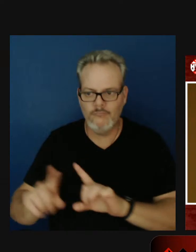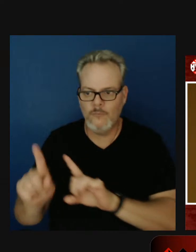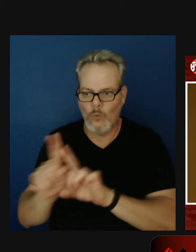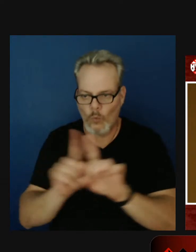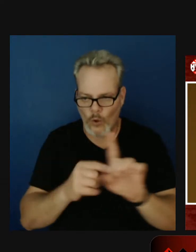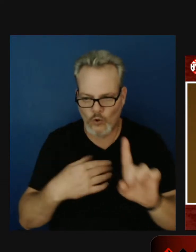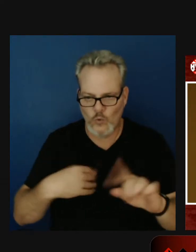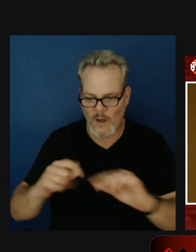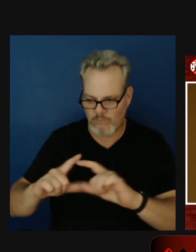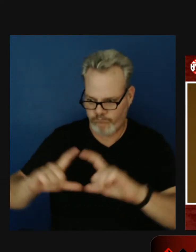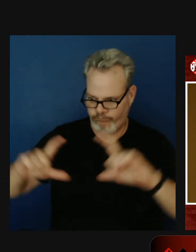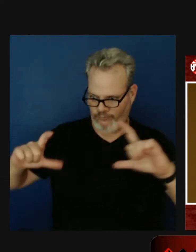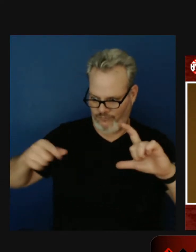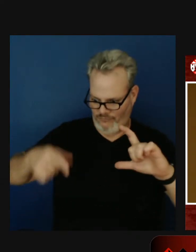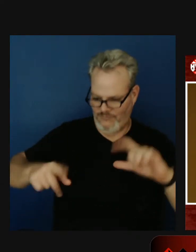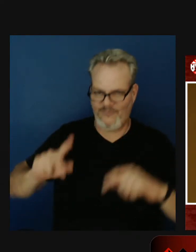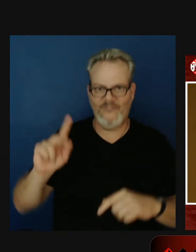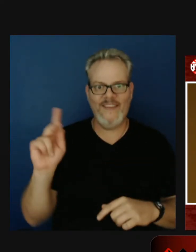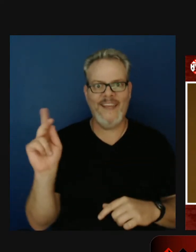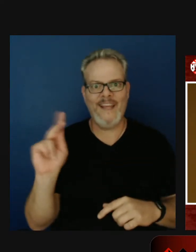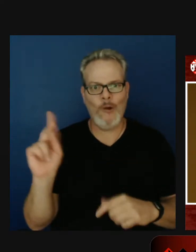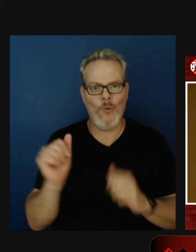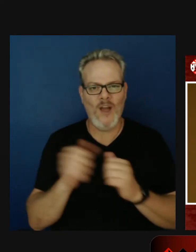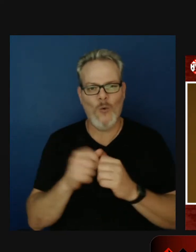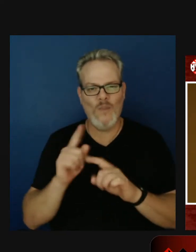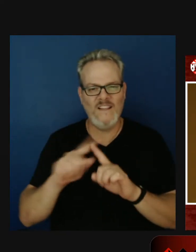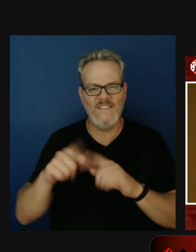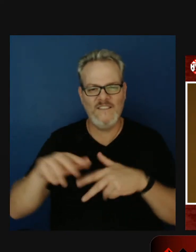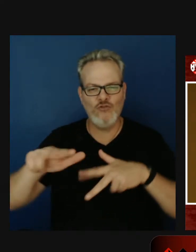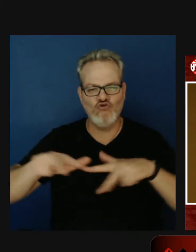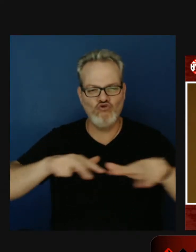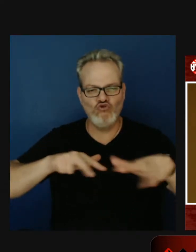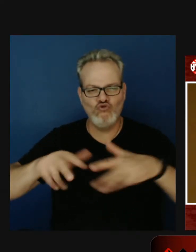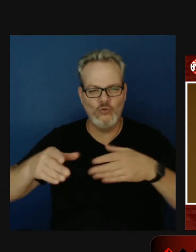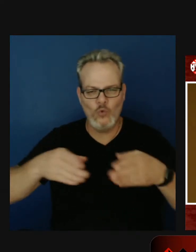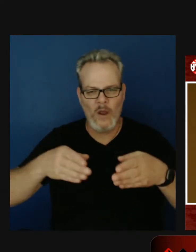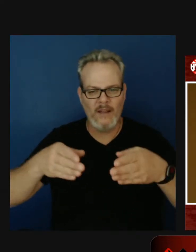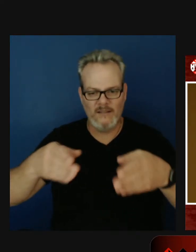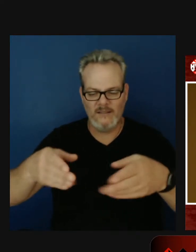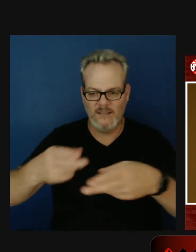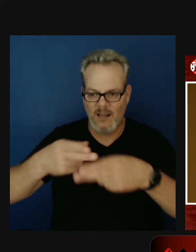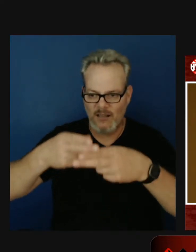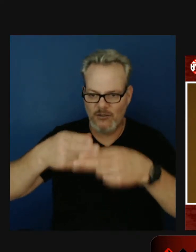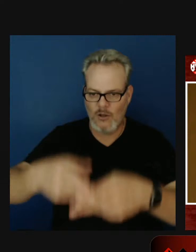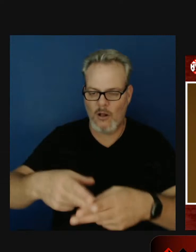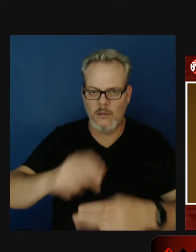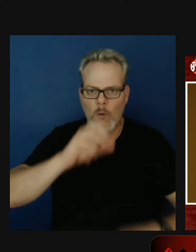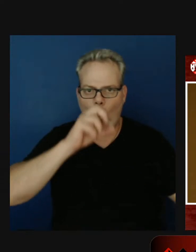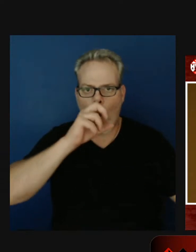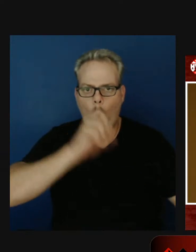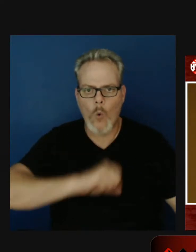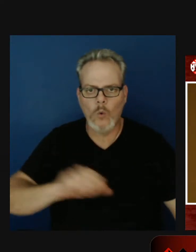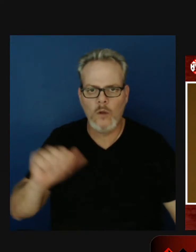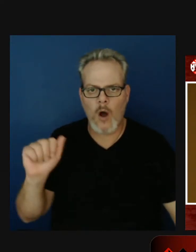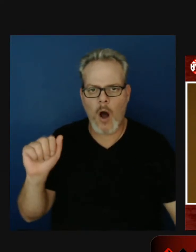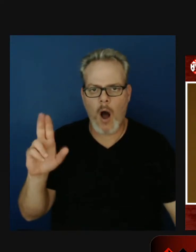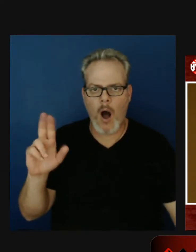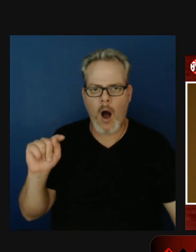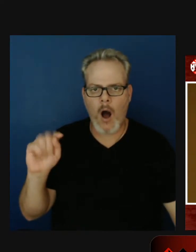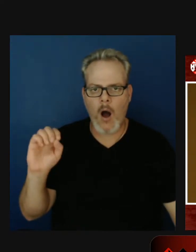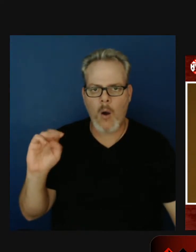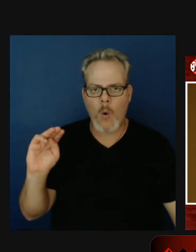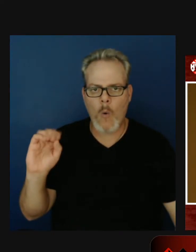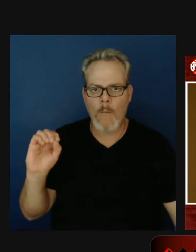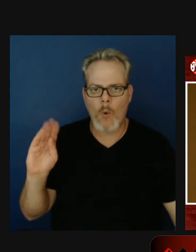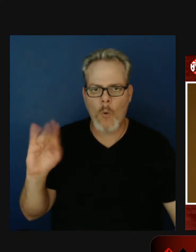of Kilauea with the trails. And I think this is, it's hard to read on there, it's called the Old Automobile Route on here with Volcano House and places